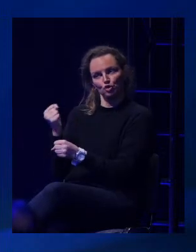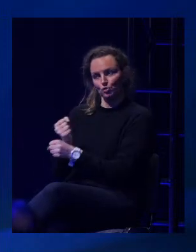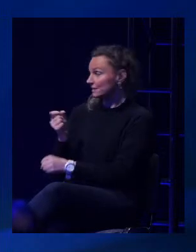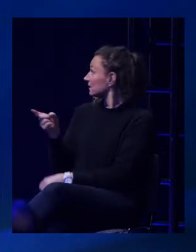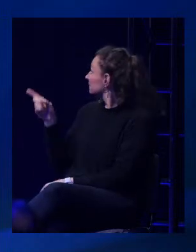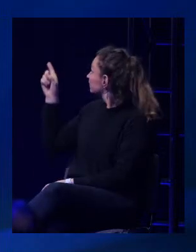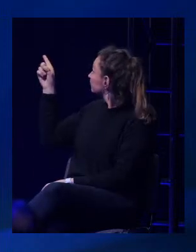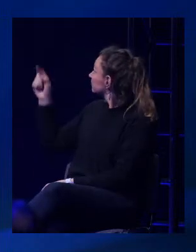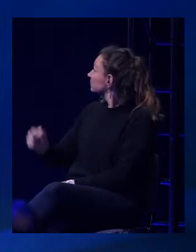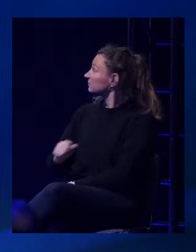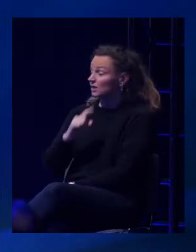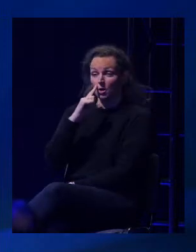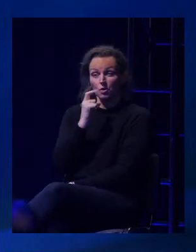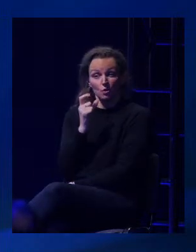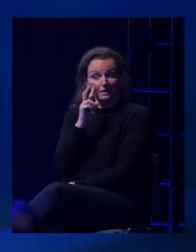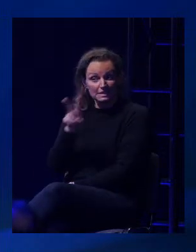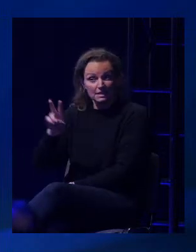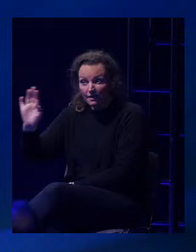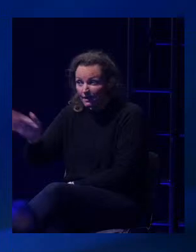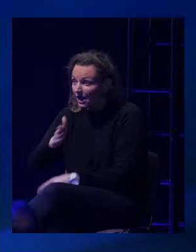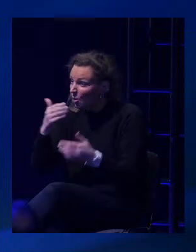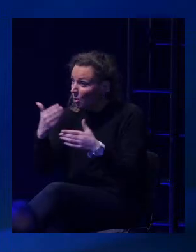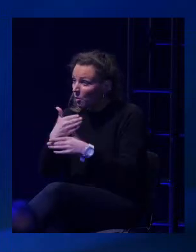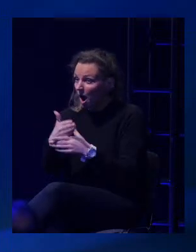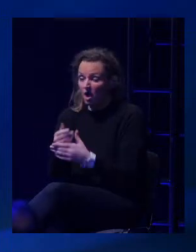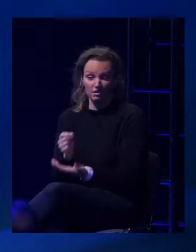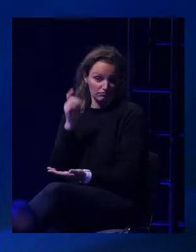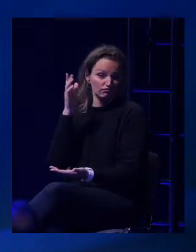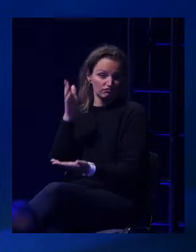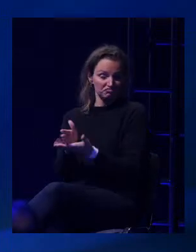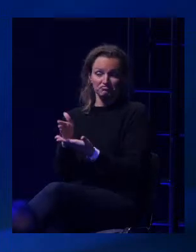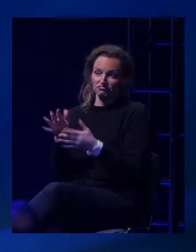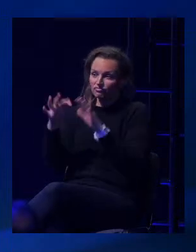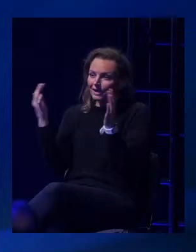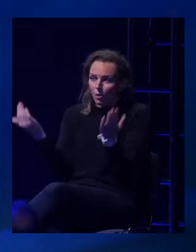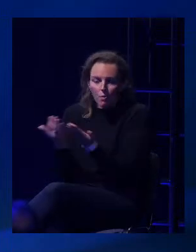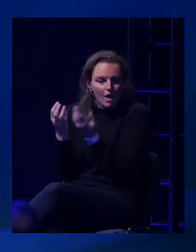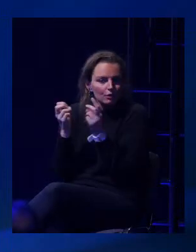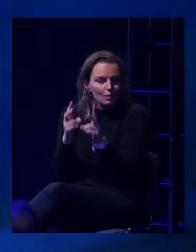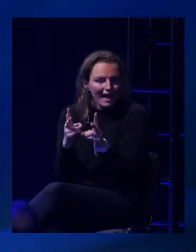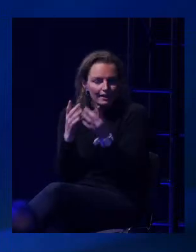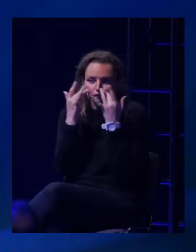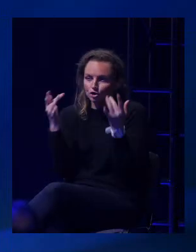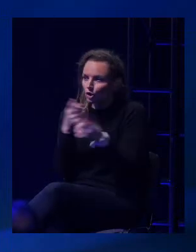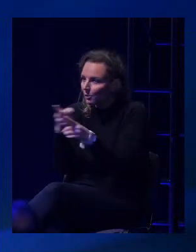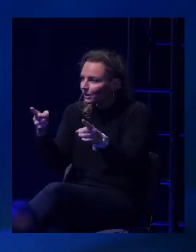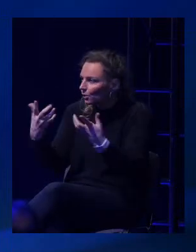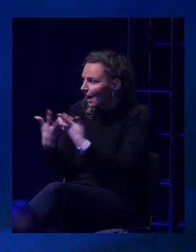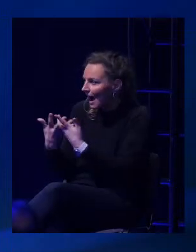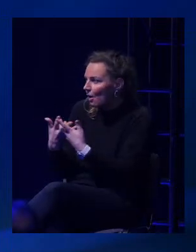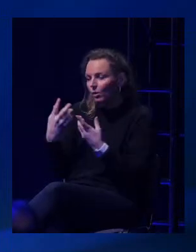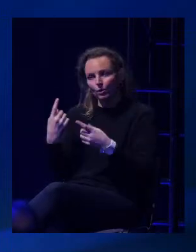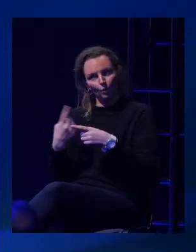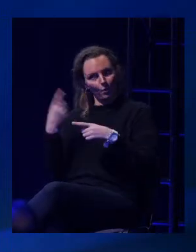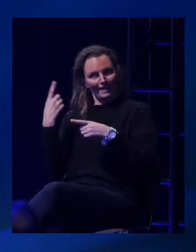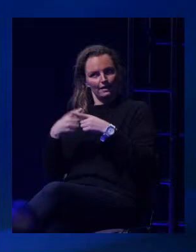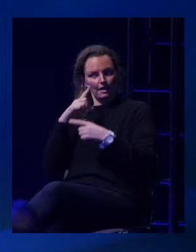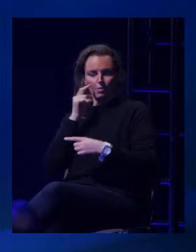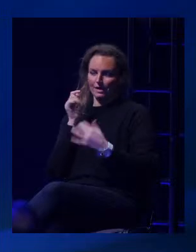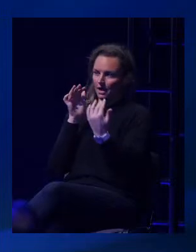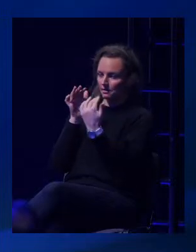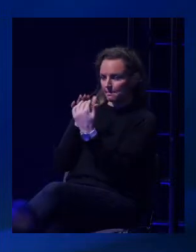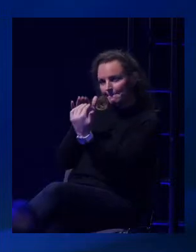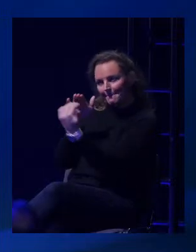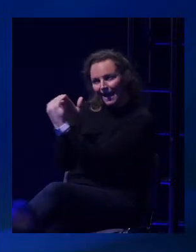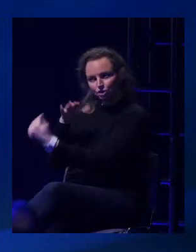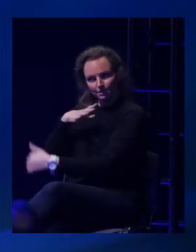you can see them all working. So this is a real-world way of showing you exactly how quickly we can respond to needs, how easy it is